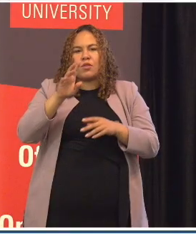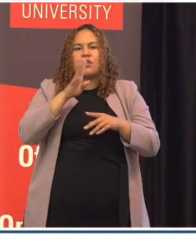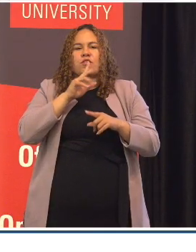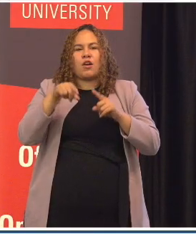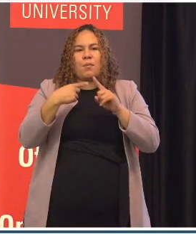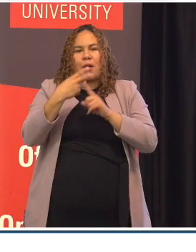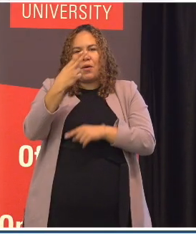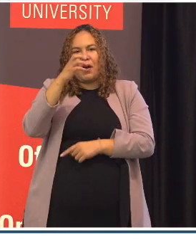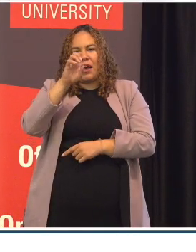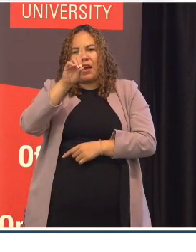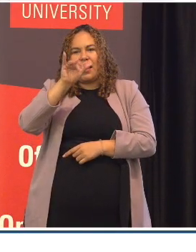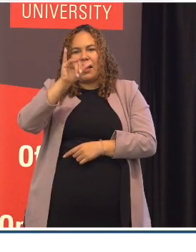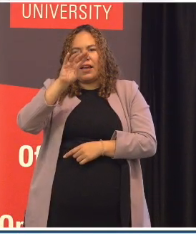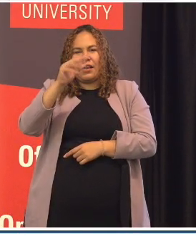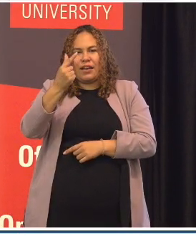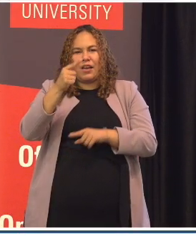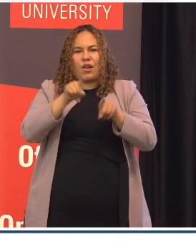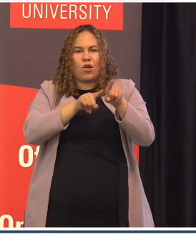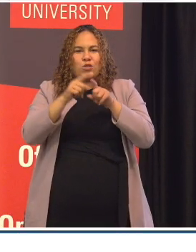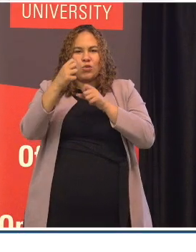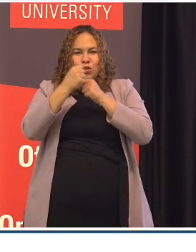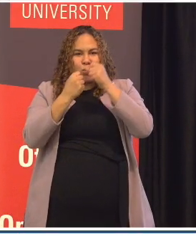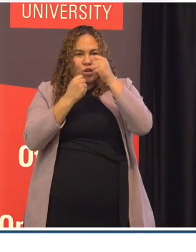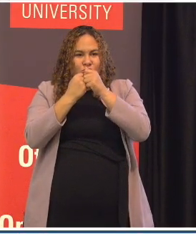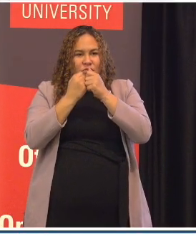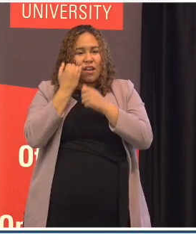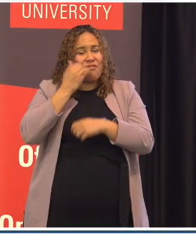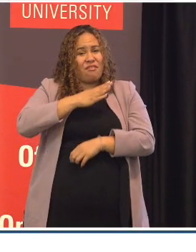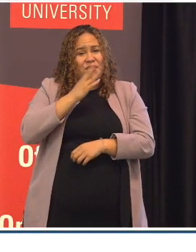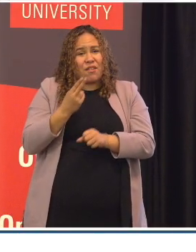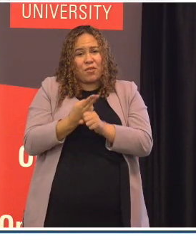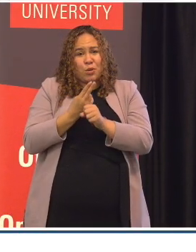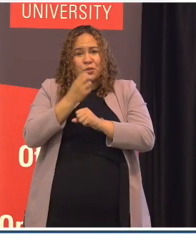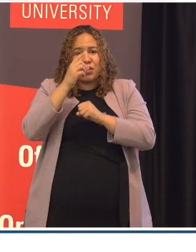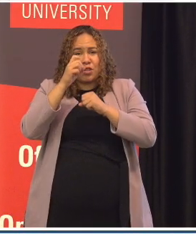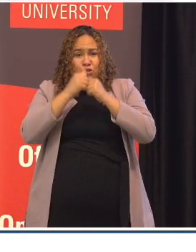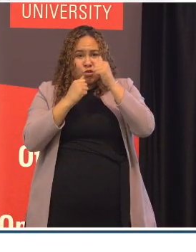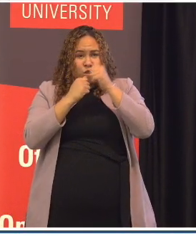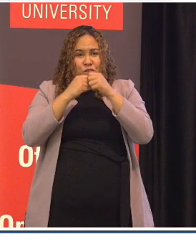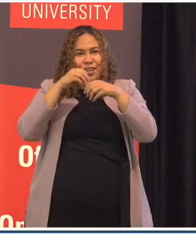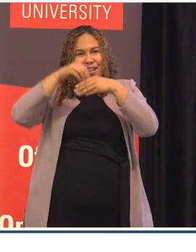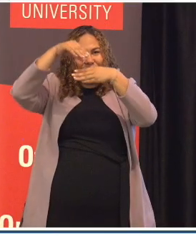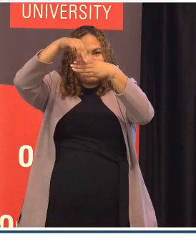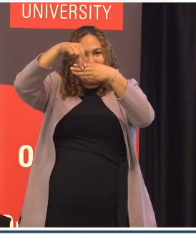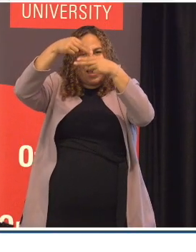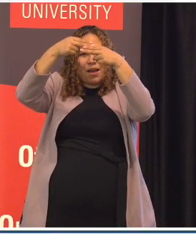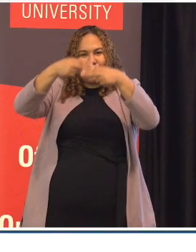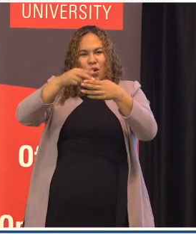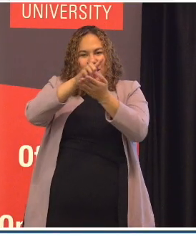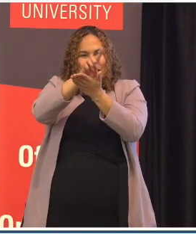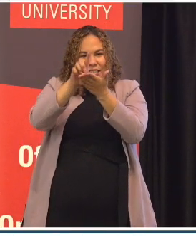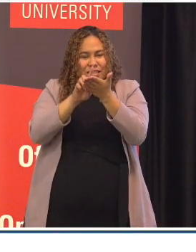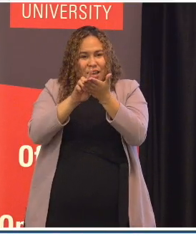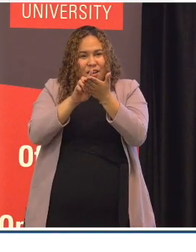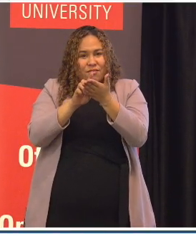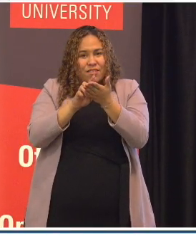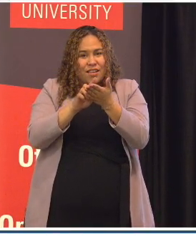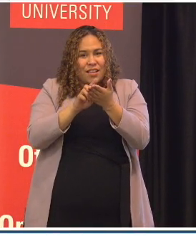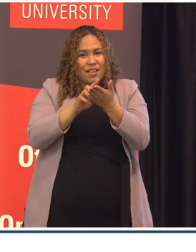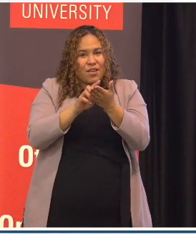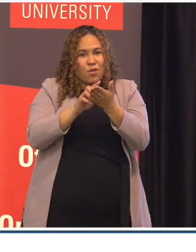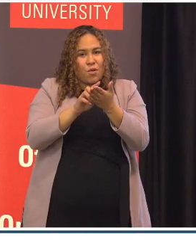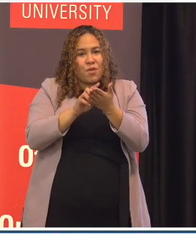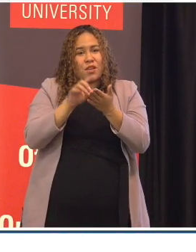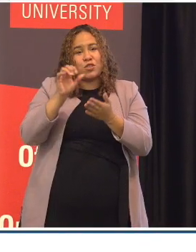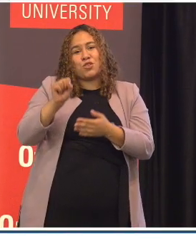structure. If you have not used the structure and the design tab, then it is your styles tab,